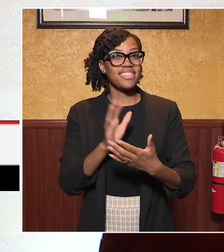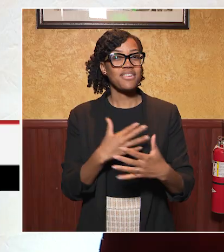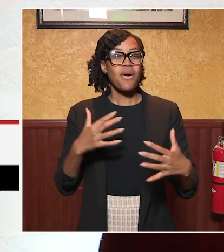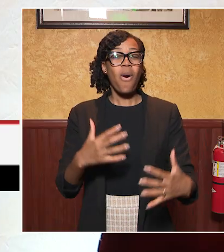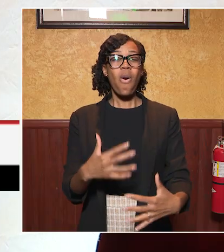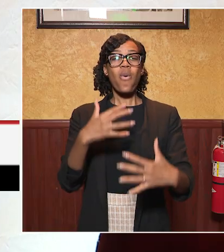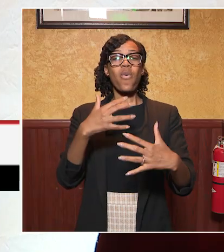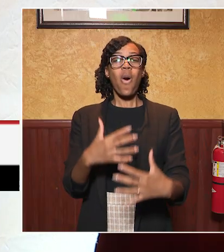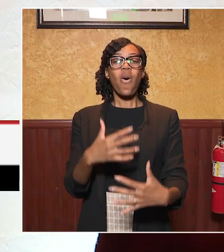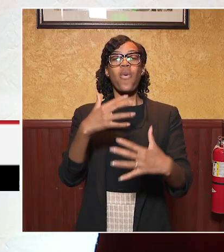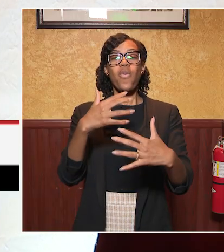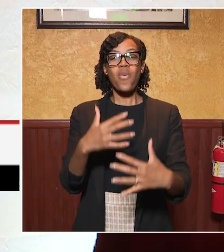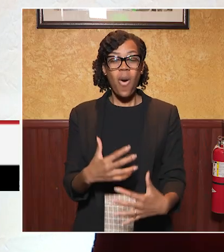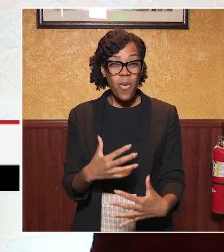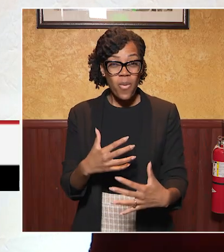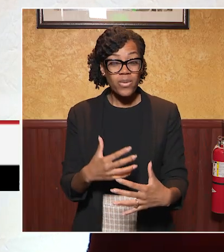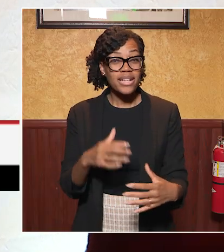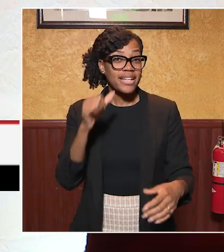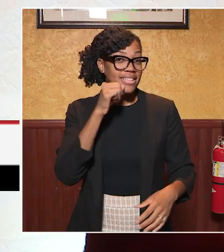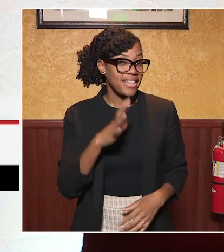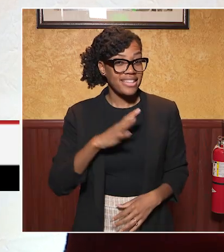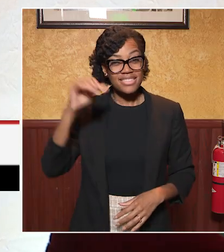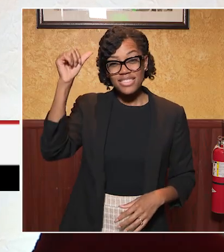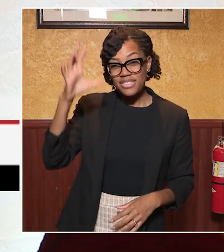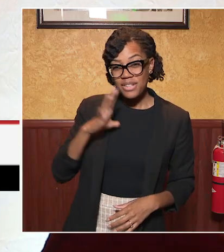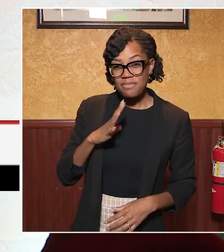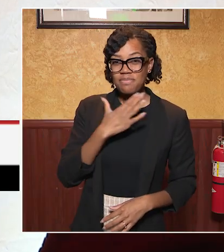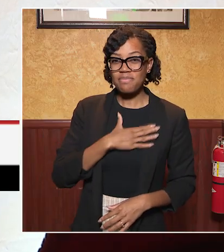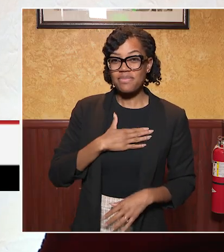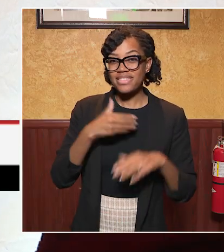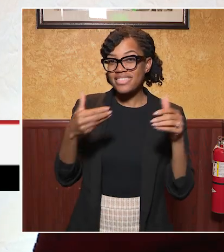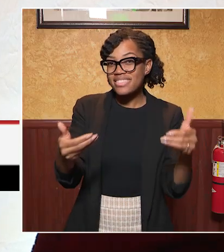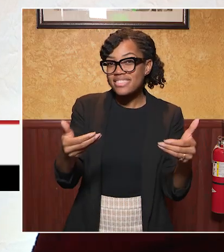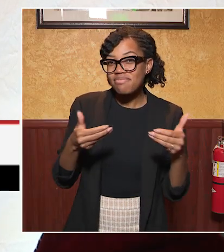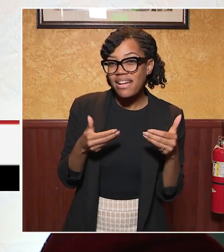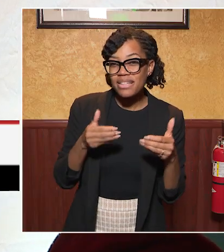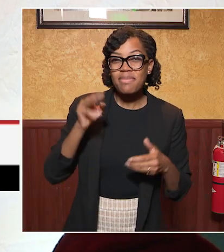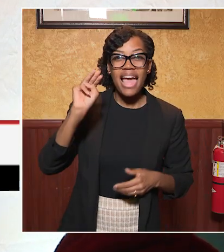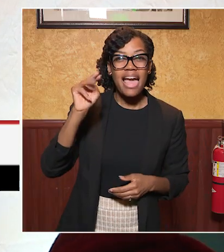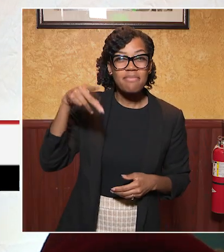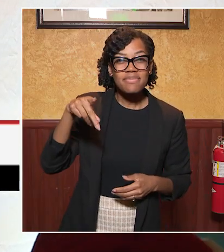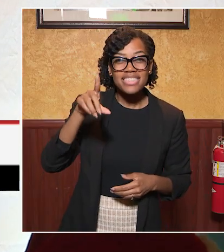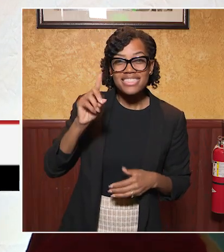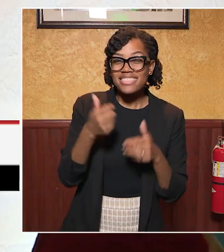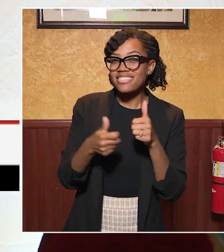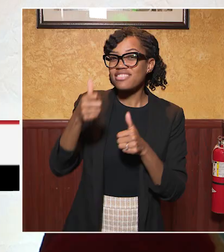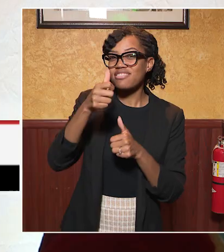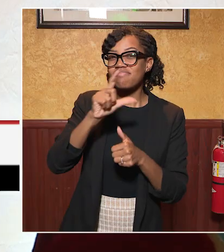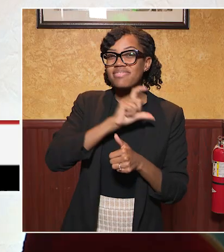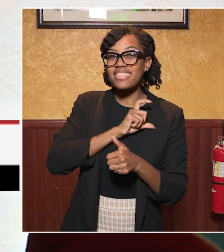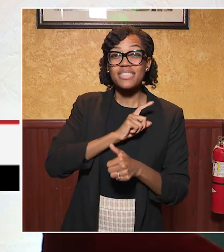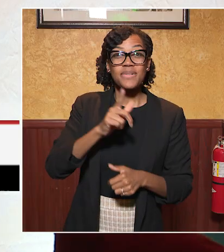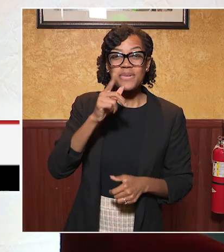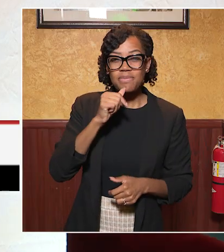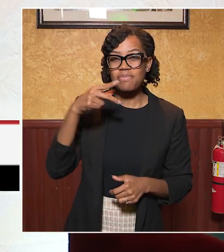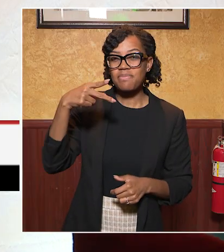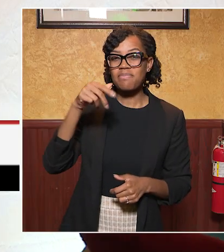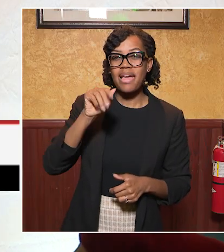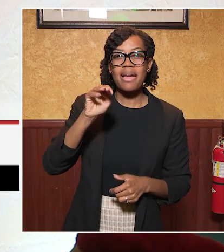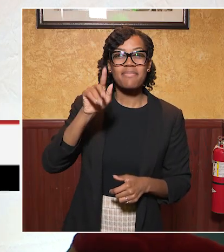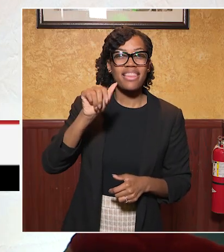Ho, ho, ho! Ladies and gentlemen, please welcome MPD Chief of Police, Pamela